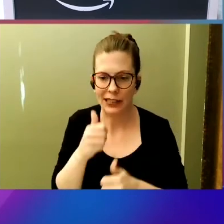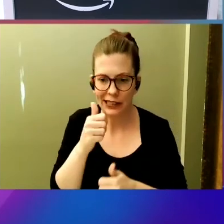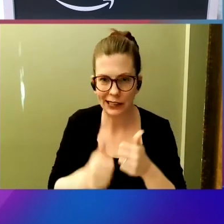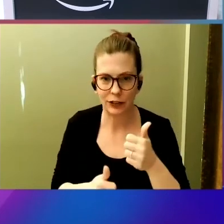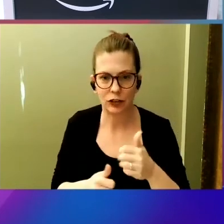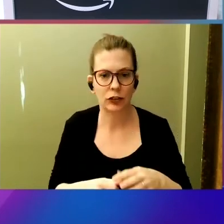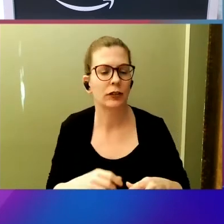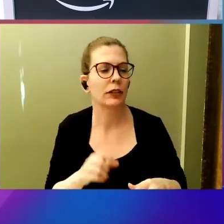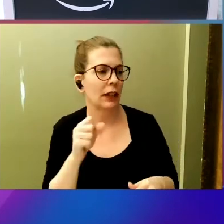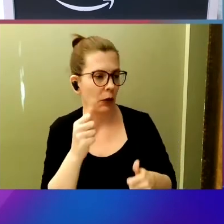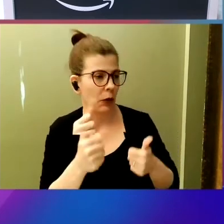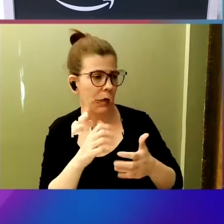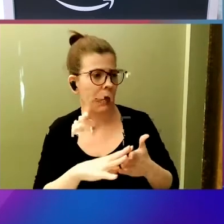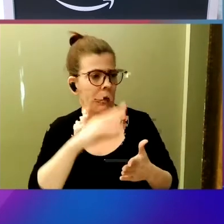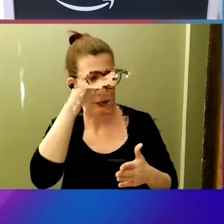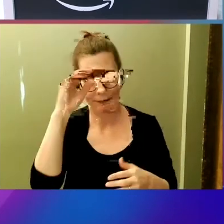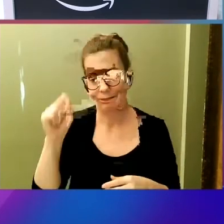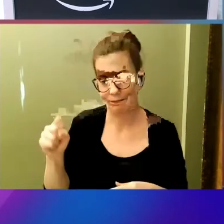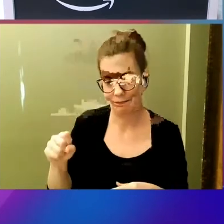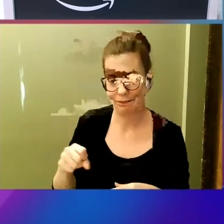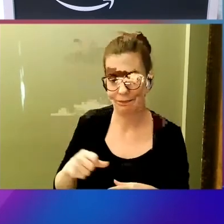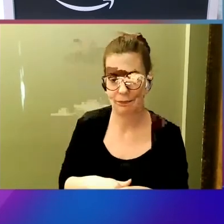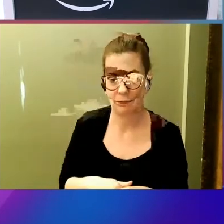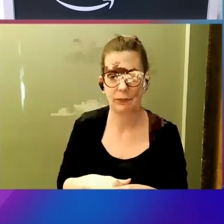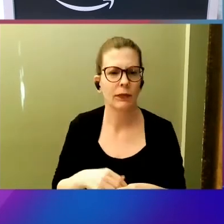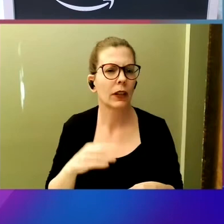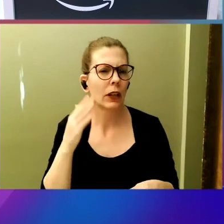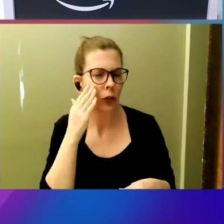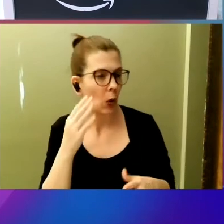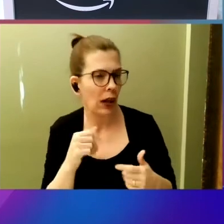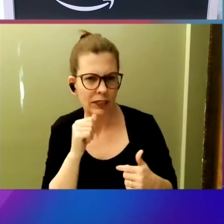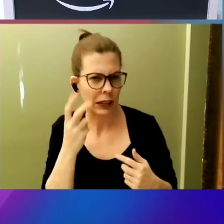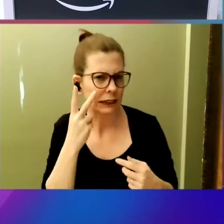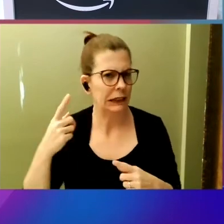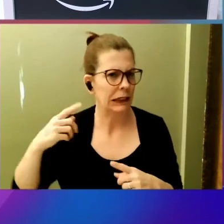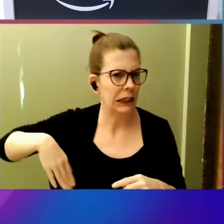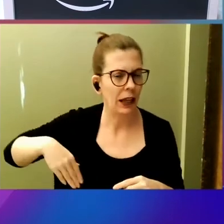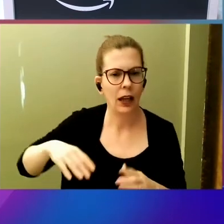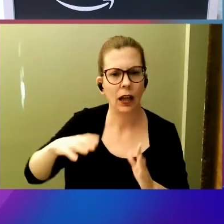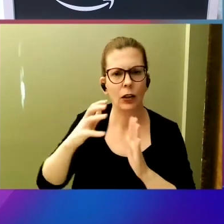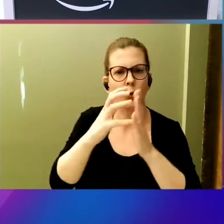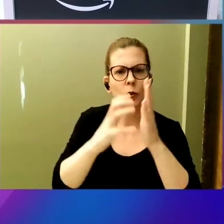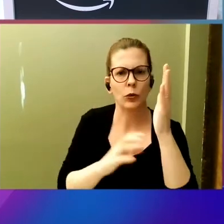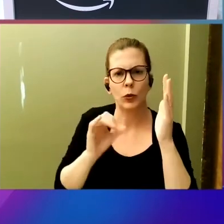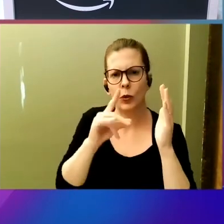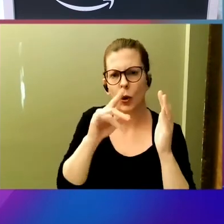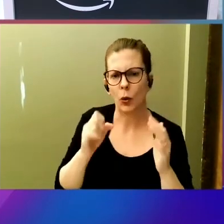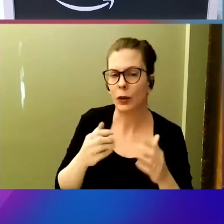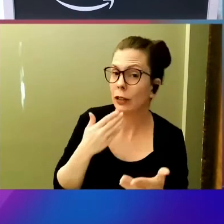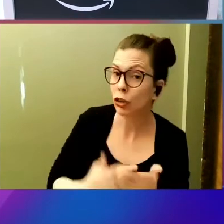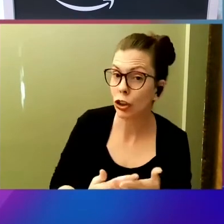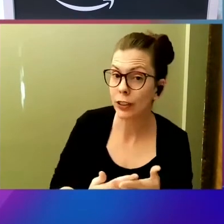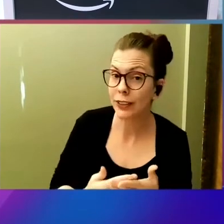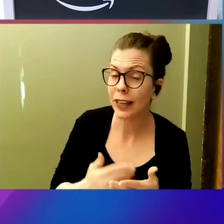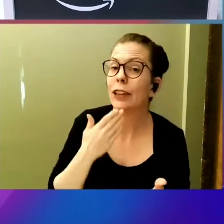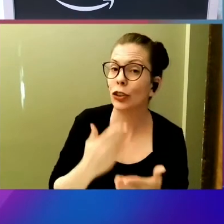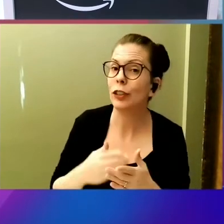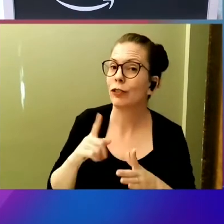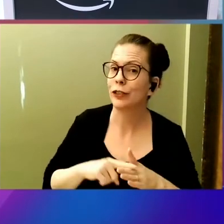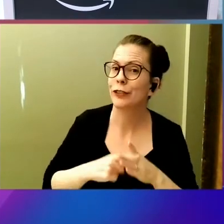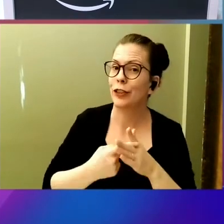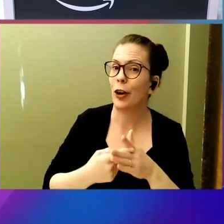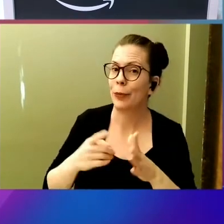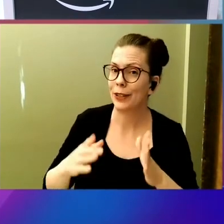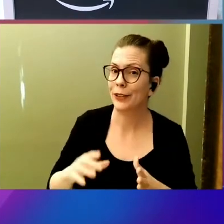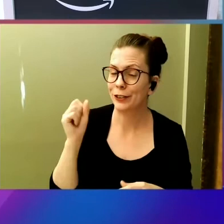Exactly, exactly. You know what I haven't seen so far? Code, which is a good thing for folks getting started, right? Yeah. If you just start with a Jupyter